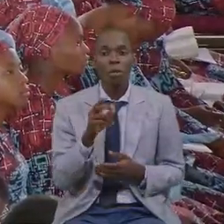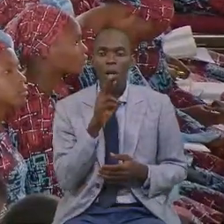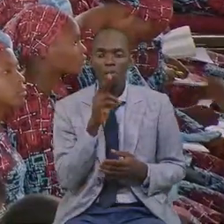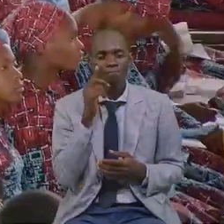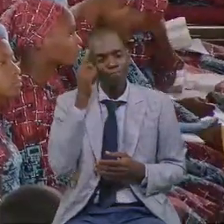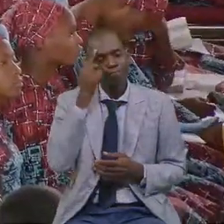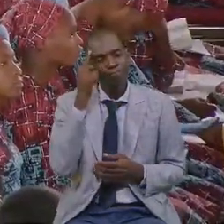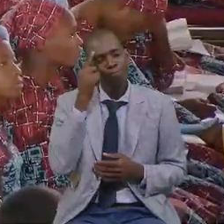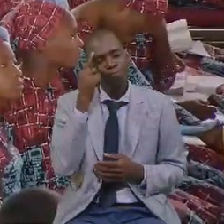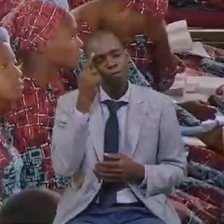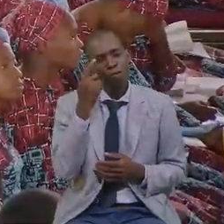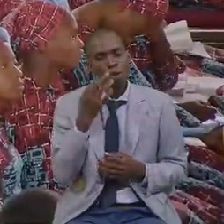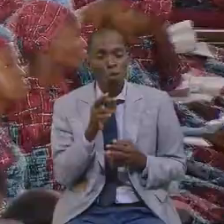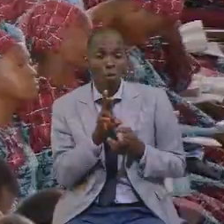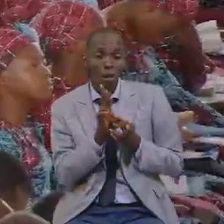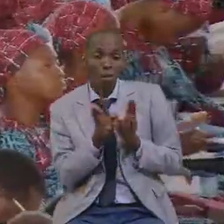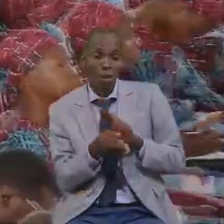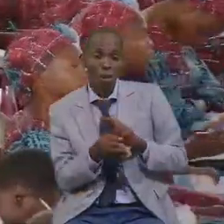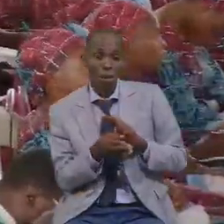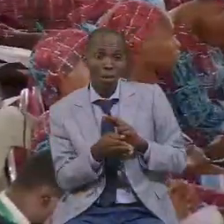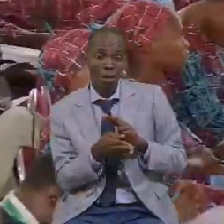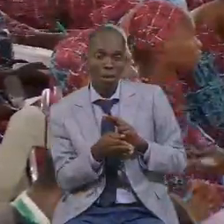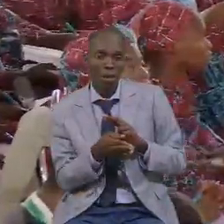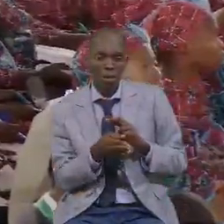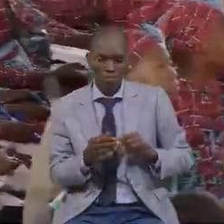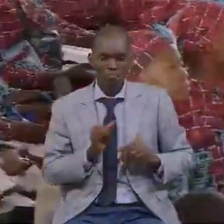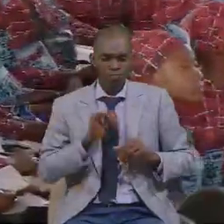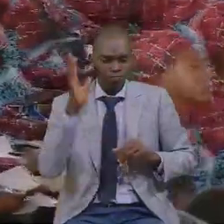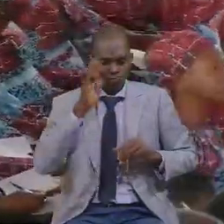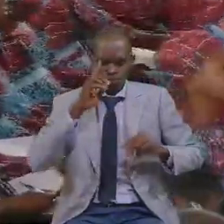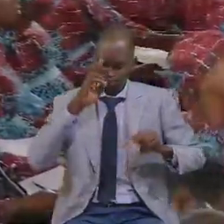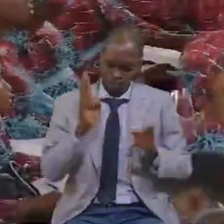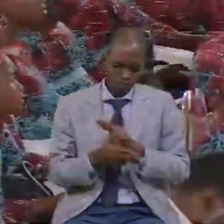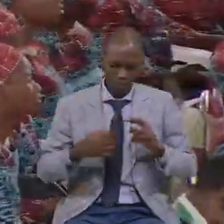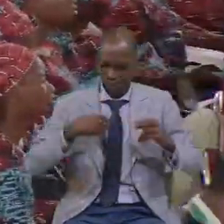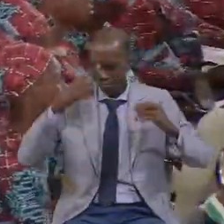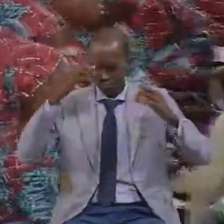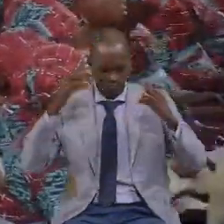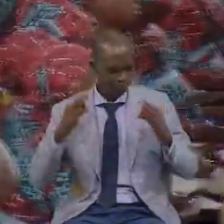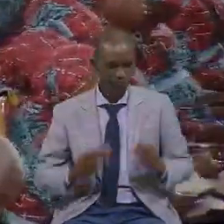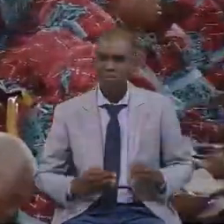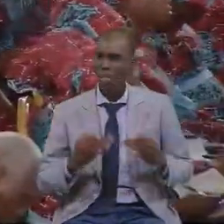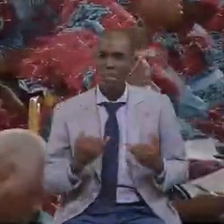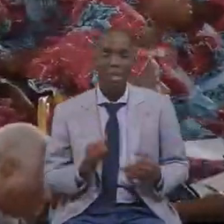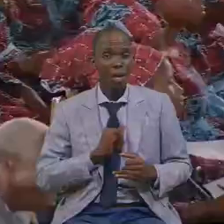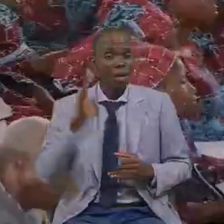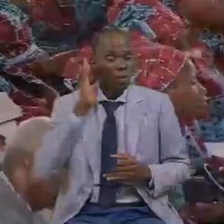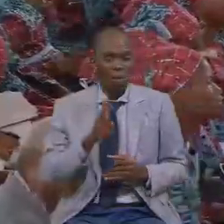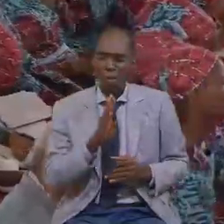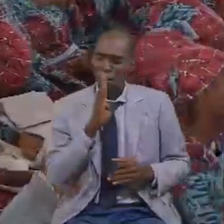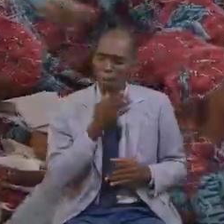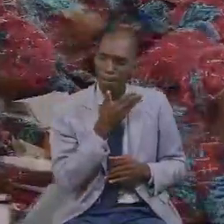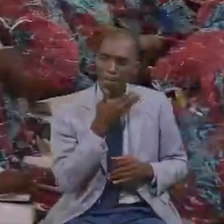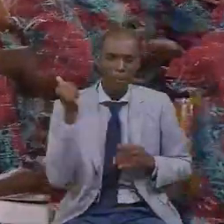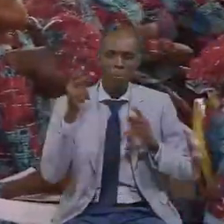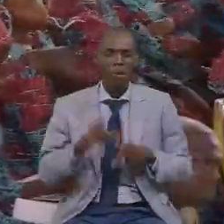of repentance. I'm going to repent. I'm going to live a better life. I'm going to depend on